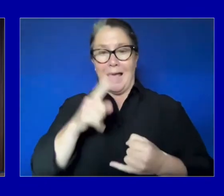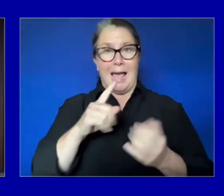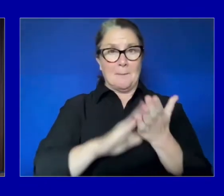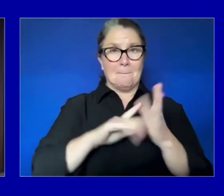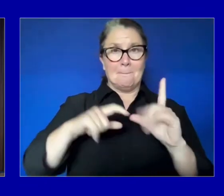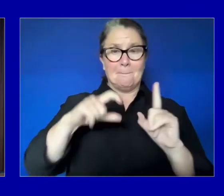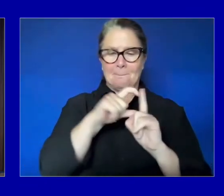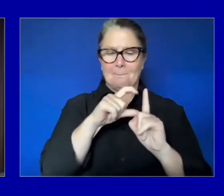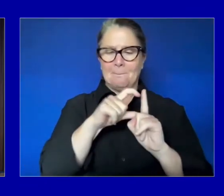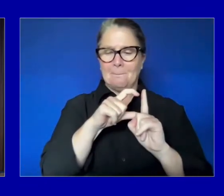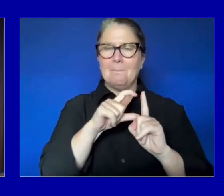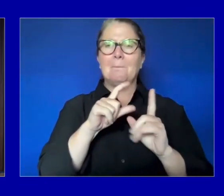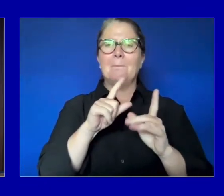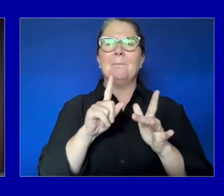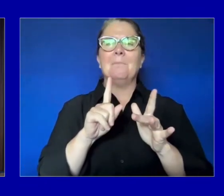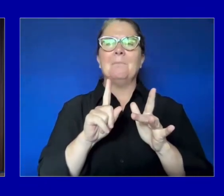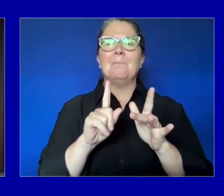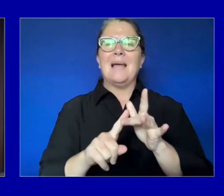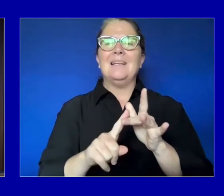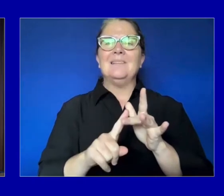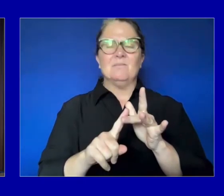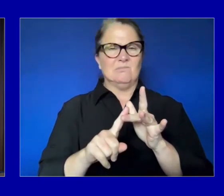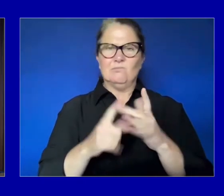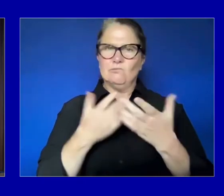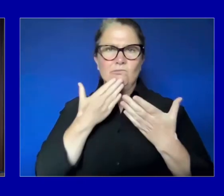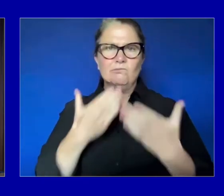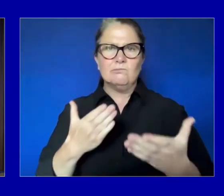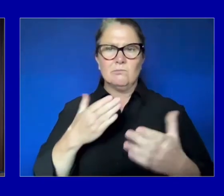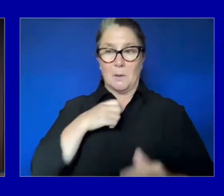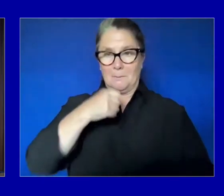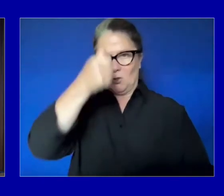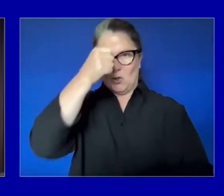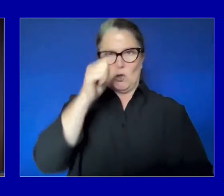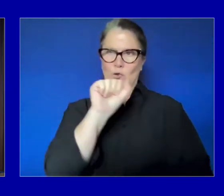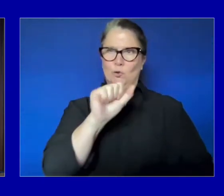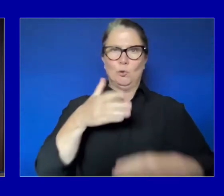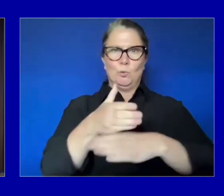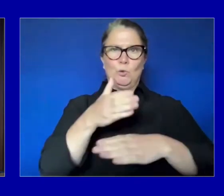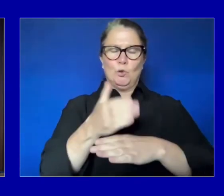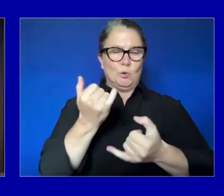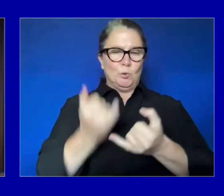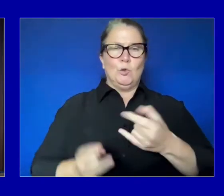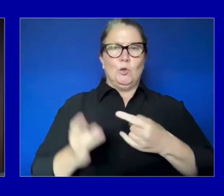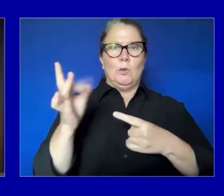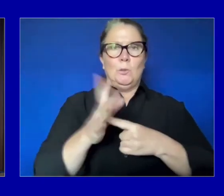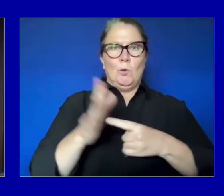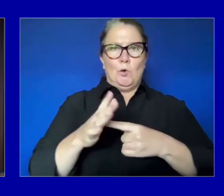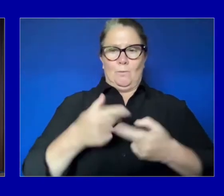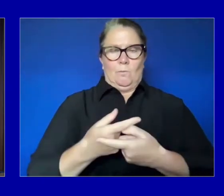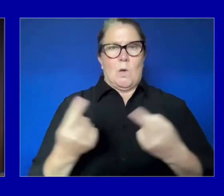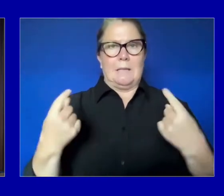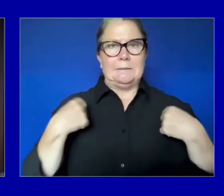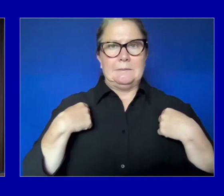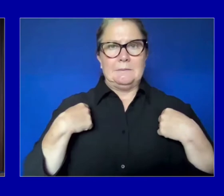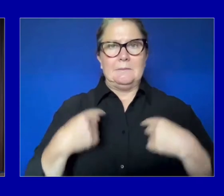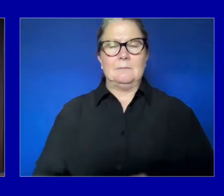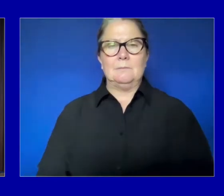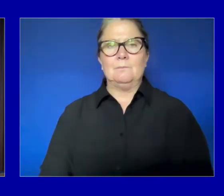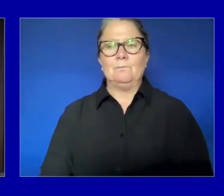I know what you both do, and it's very important for us. Um, I'm very grateful